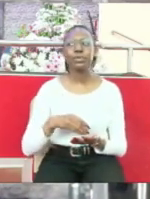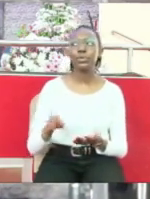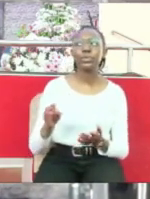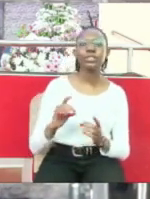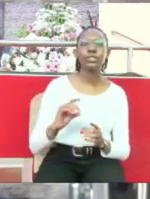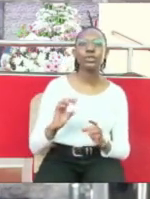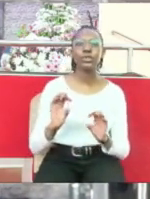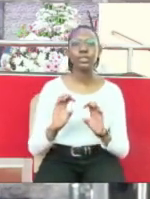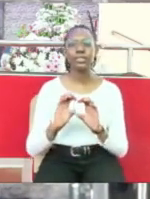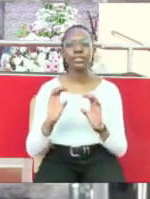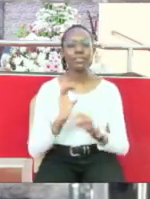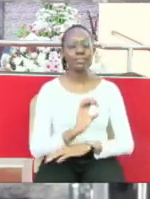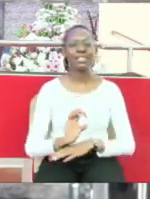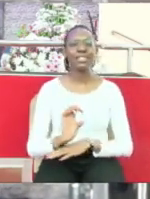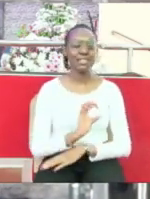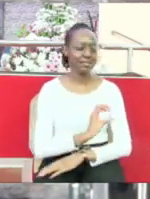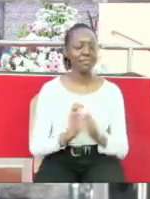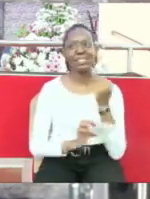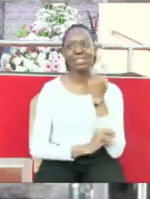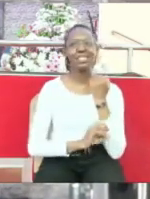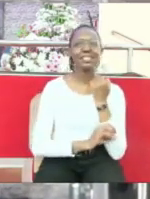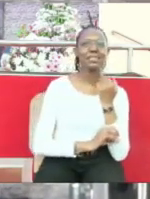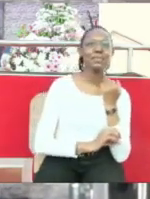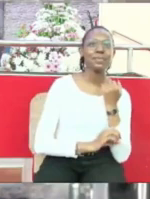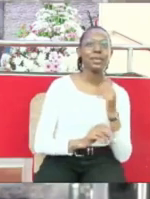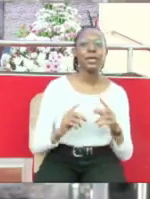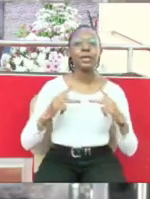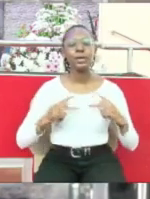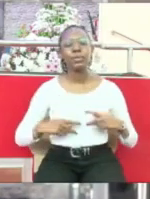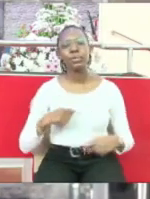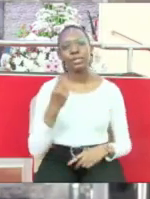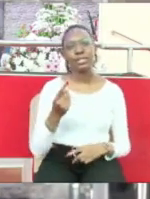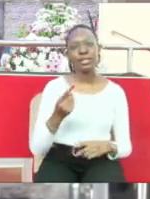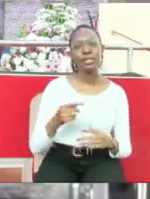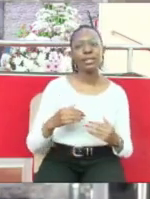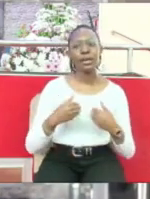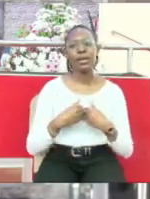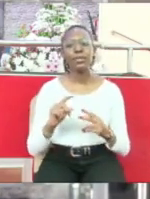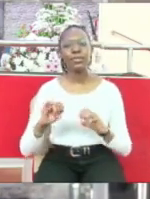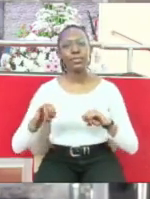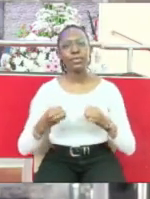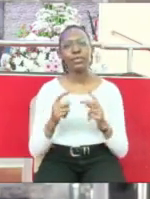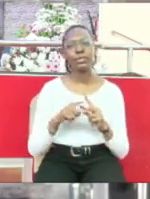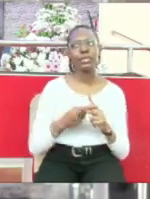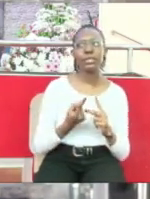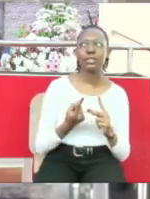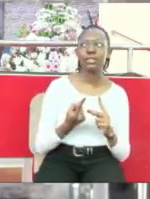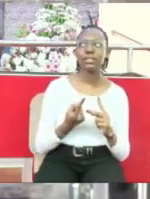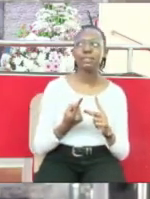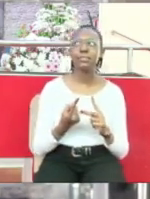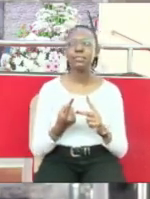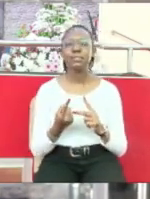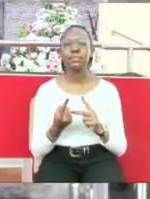heralded. Walikuwa wameongozwa. And people would say there is a new beginning. Na watu wangesema pana mwanzo. A new kingdom is being set. Pana